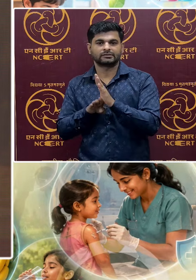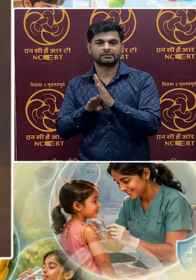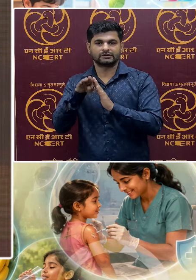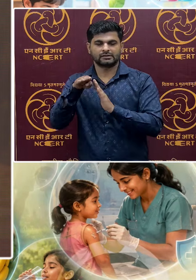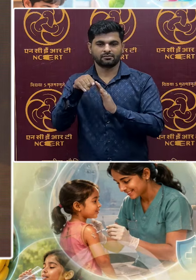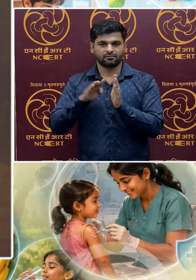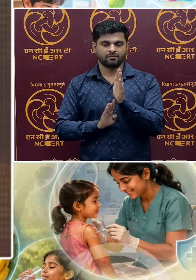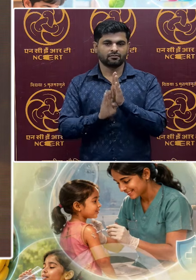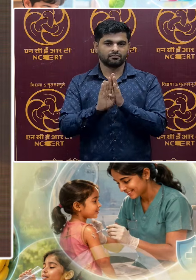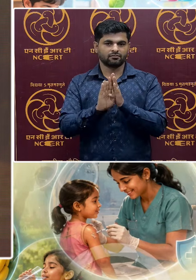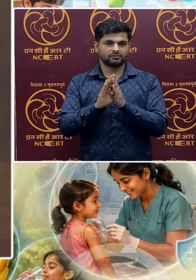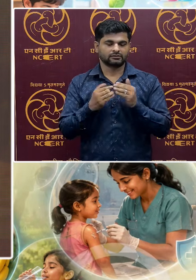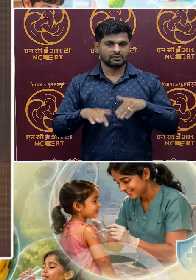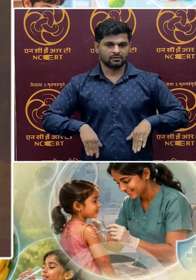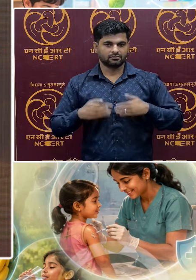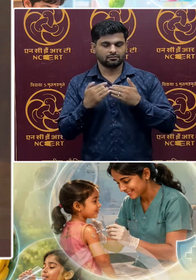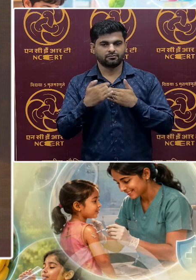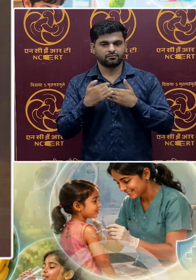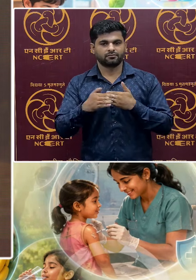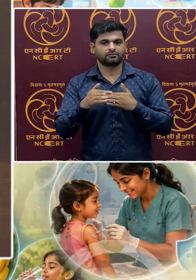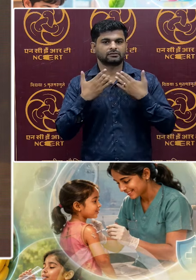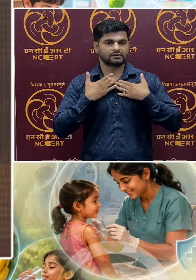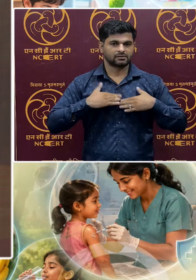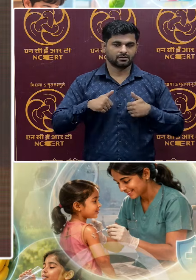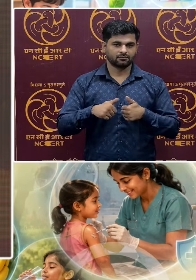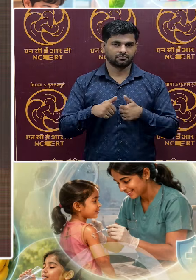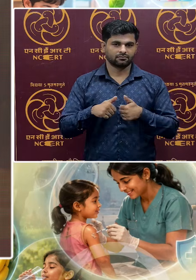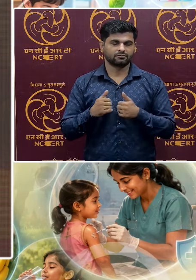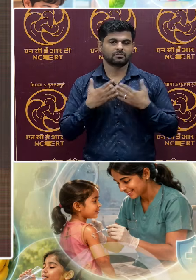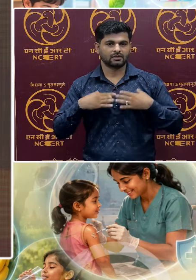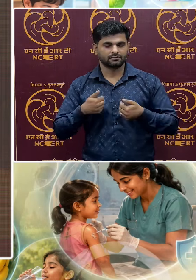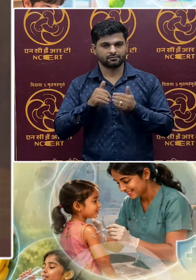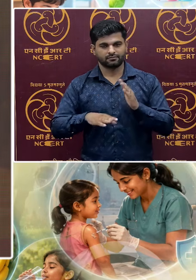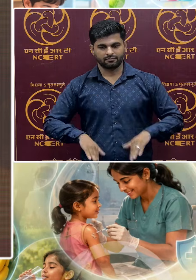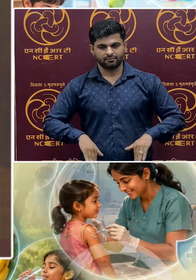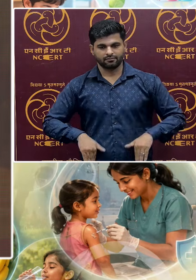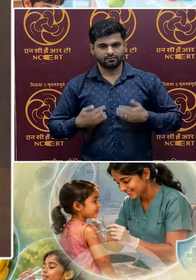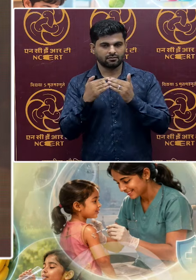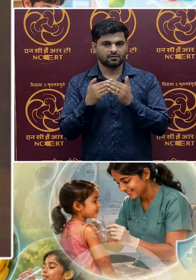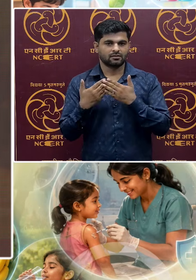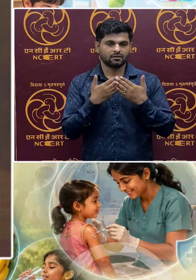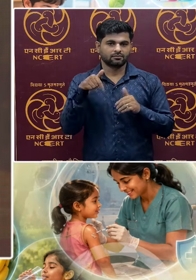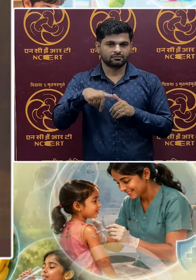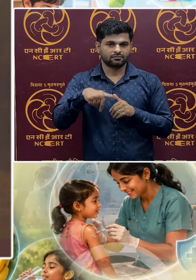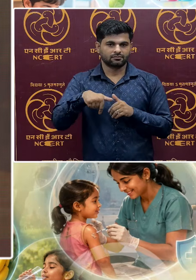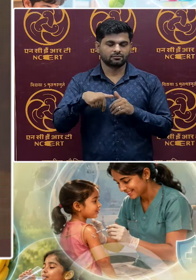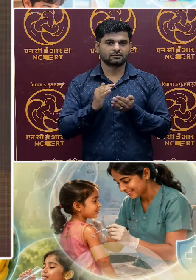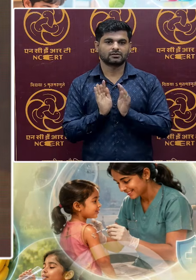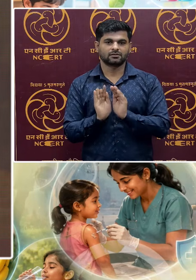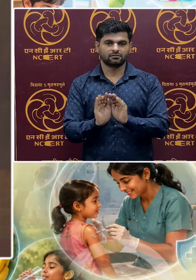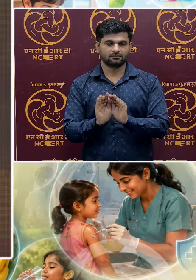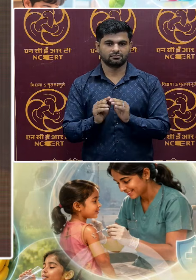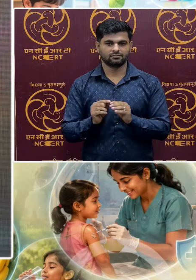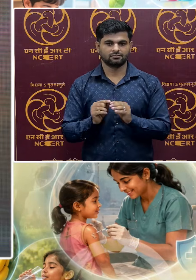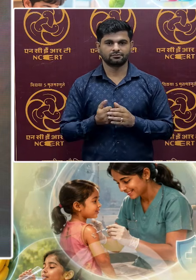just temporary today's health but lifelong healthy life, and what can schools do to support this